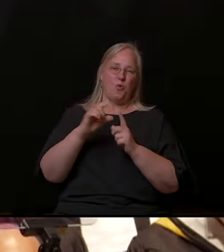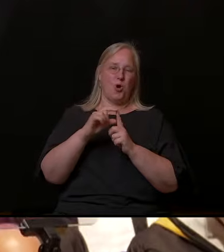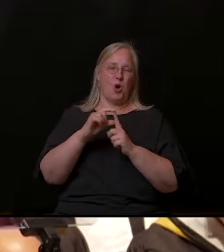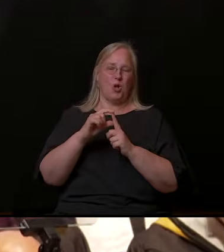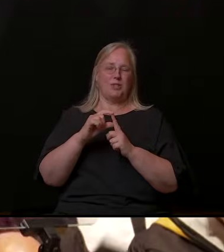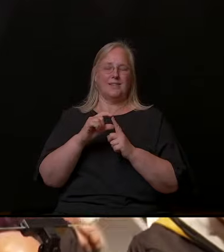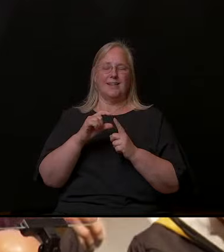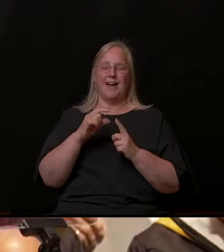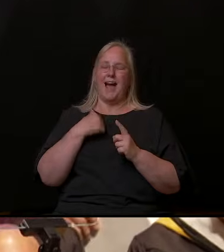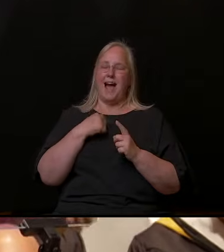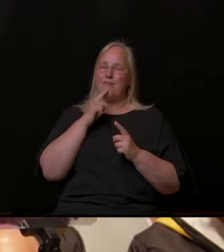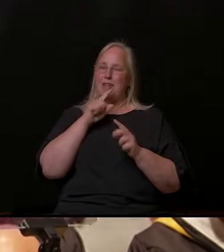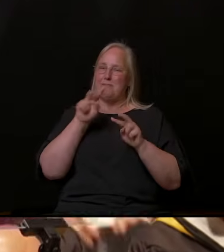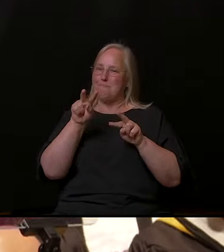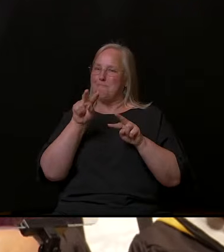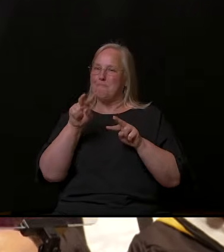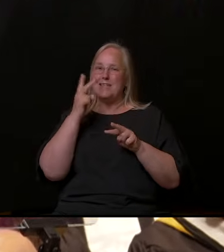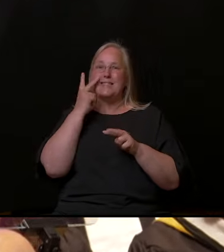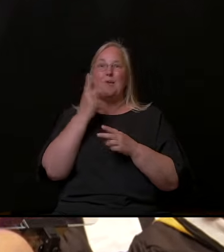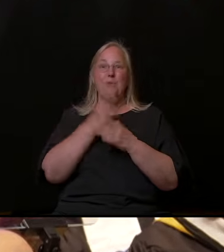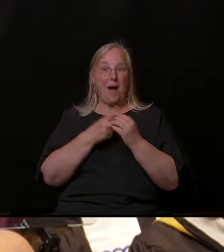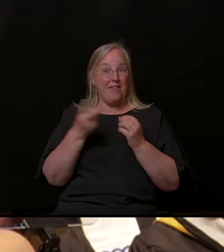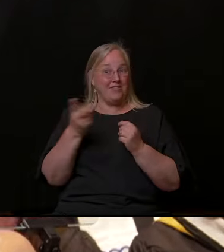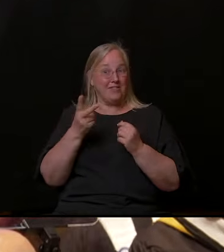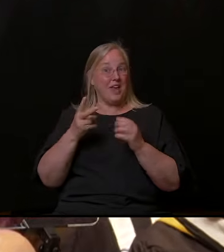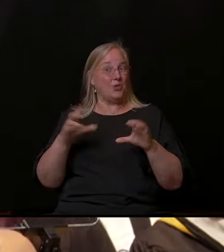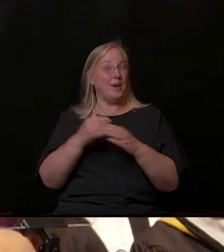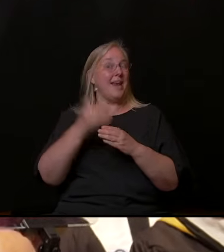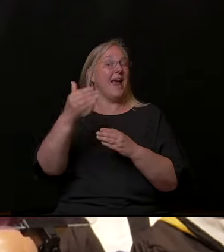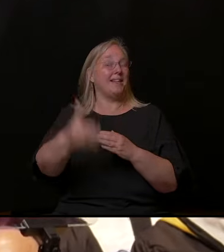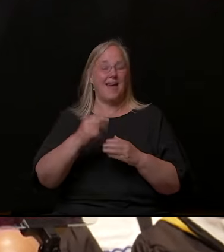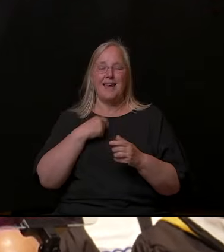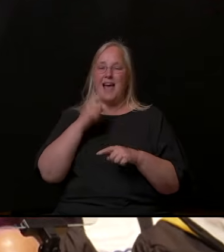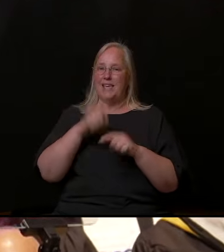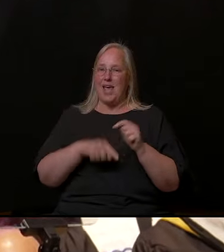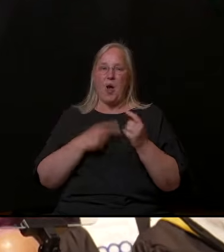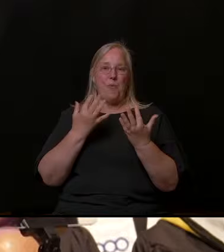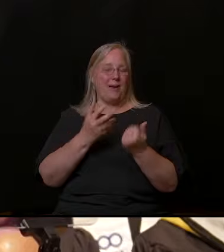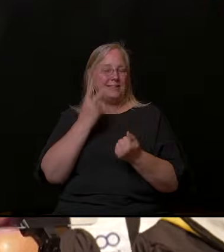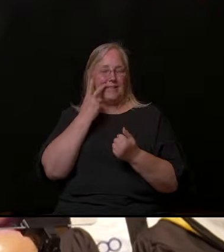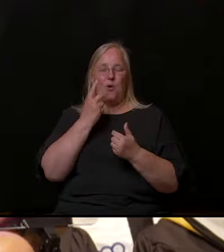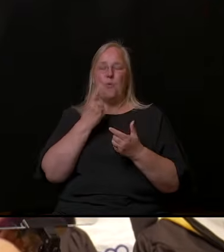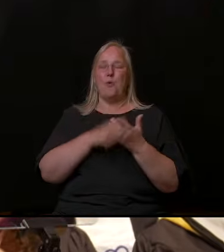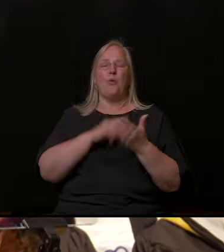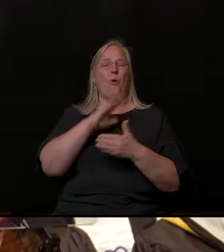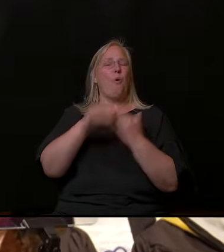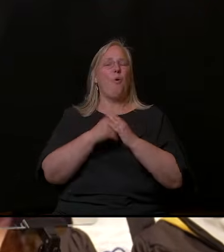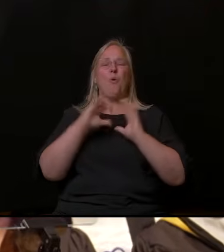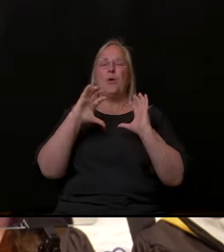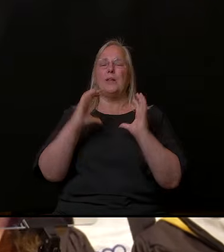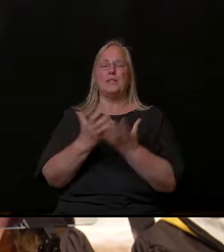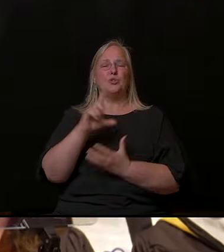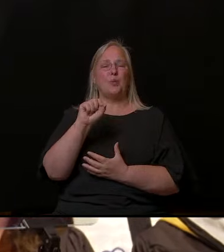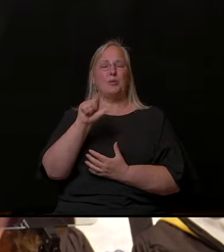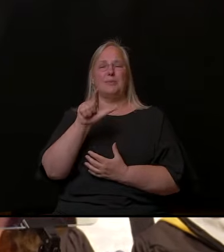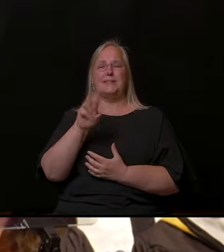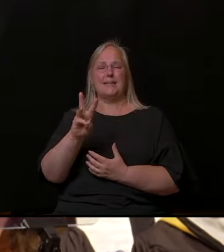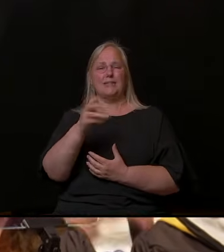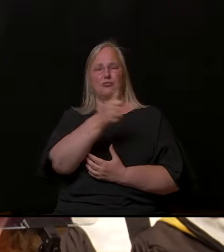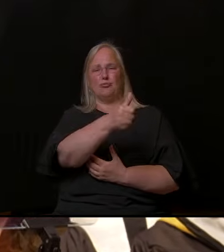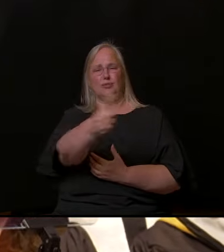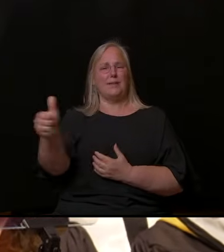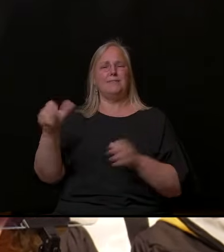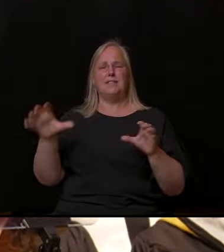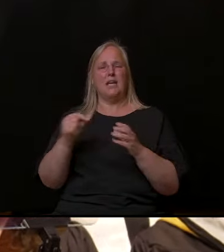I really look forward to see what they're doing next, and I can't wait to see what the whole class of 2026 does in